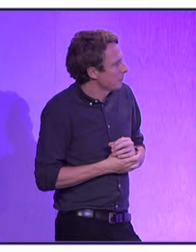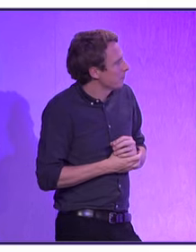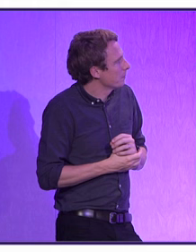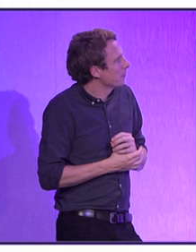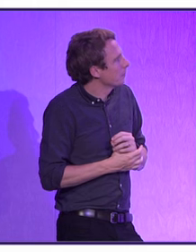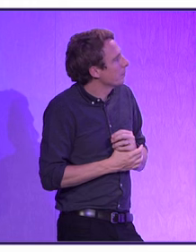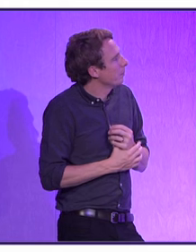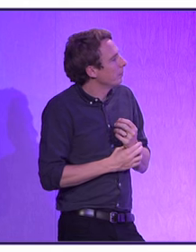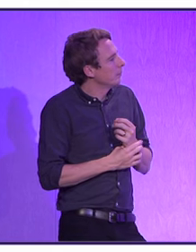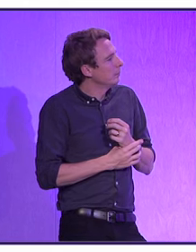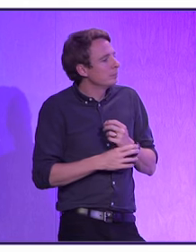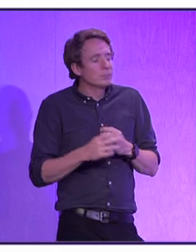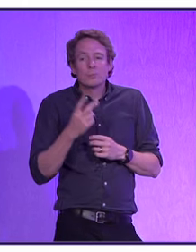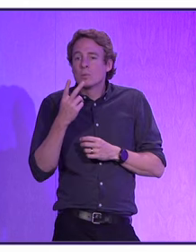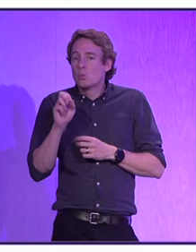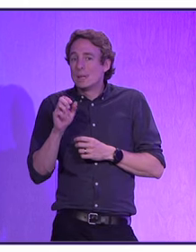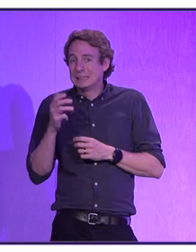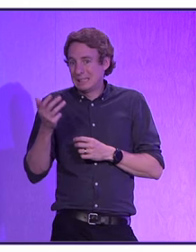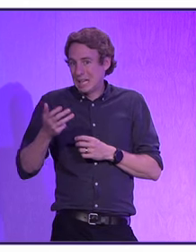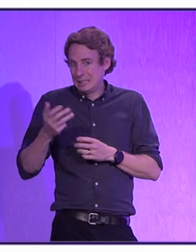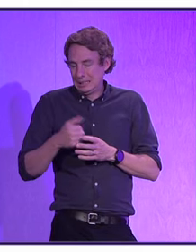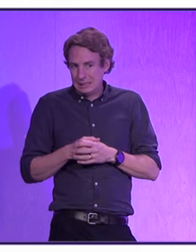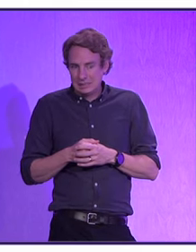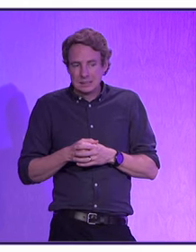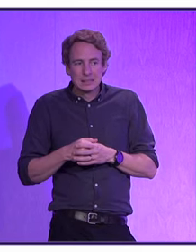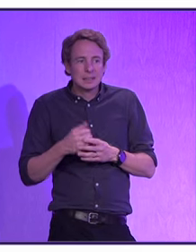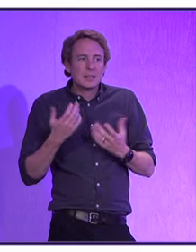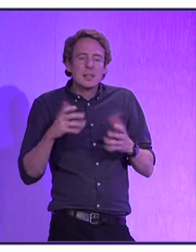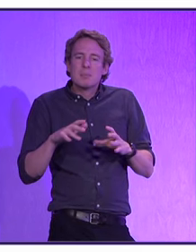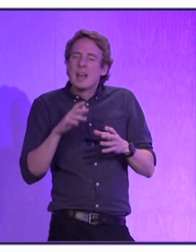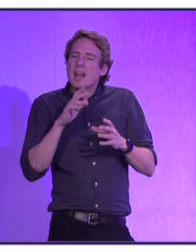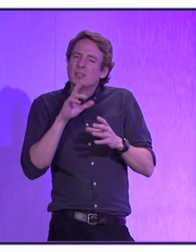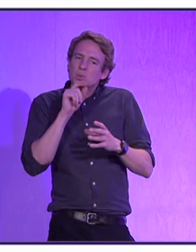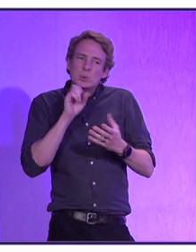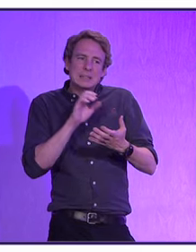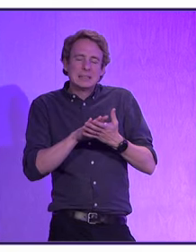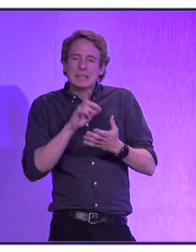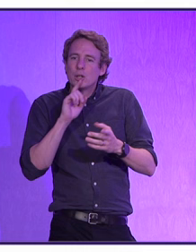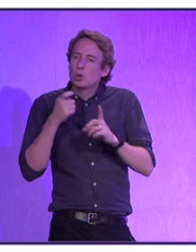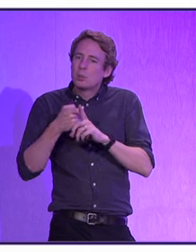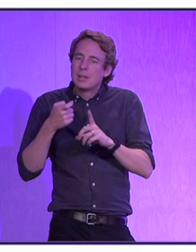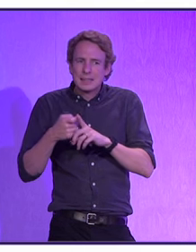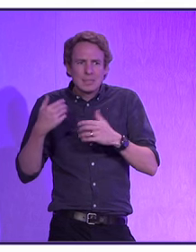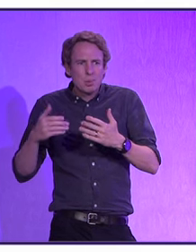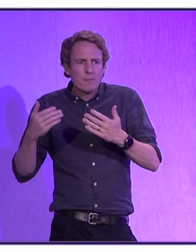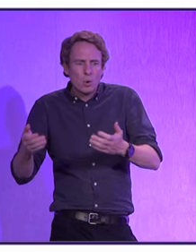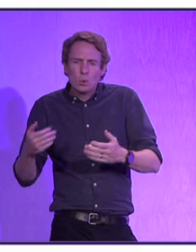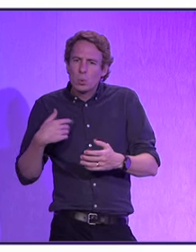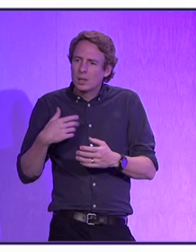You'll see that in 2019, right, team tweeted that Kubernetes was